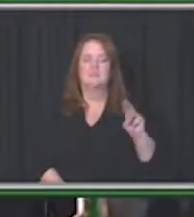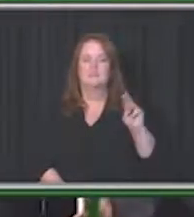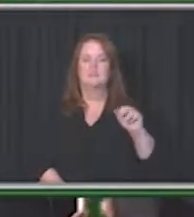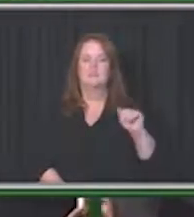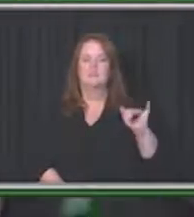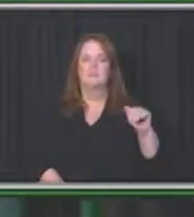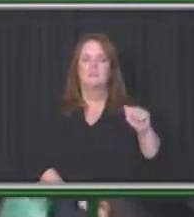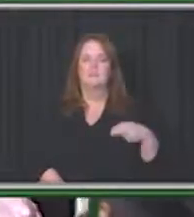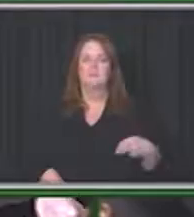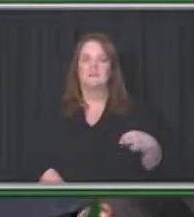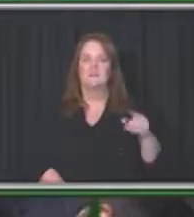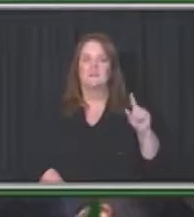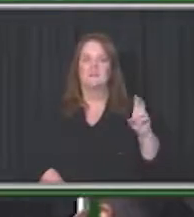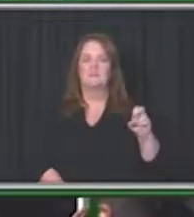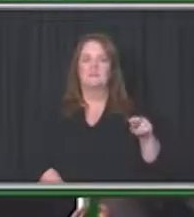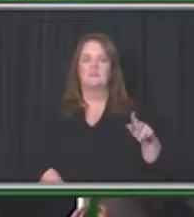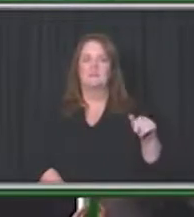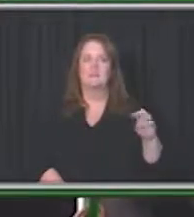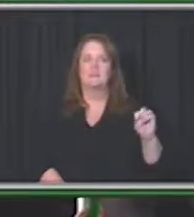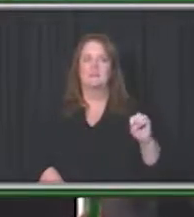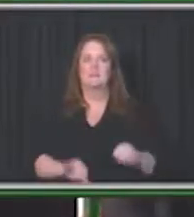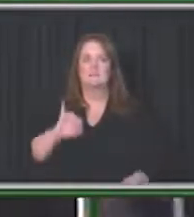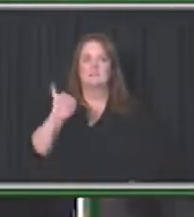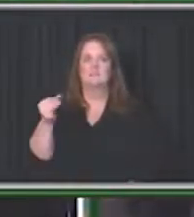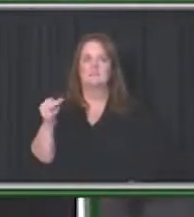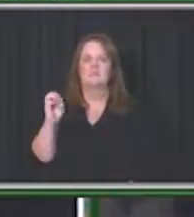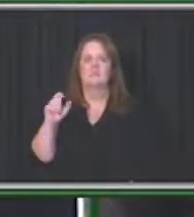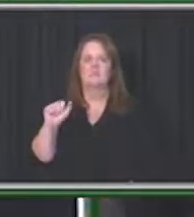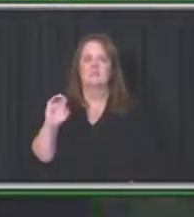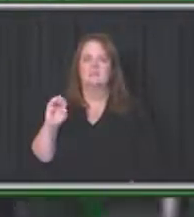Mariah Braddock. Jesse Collins.